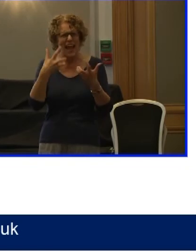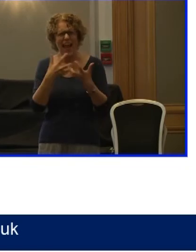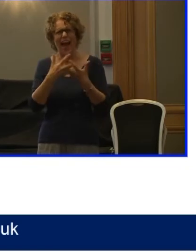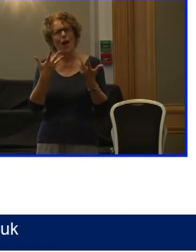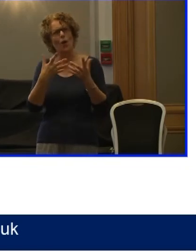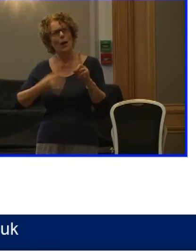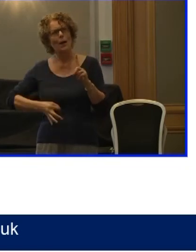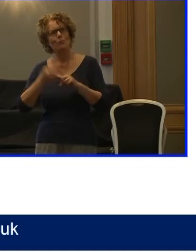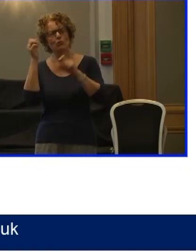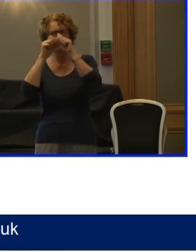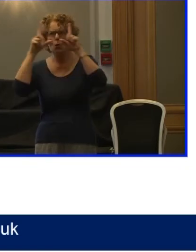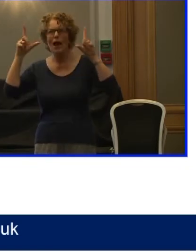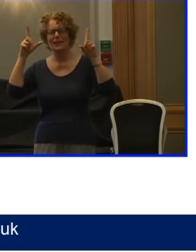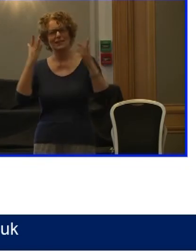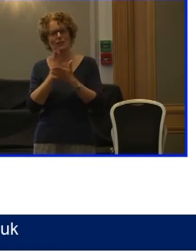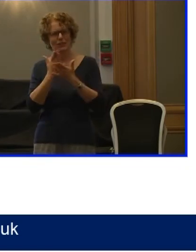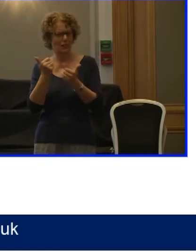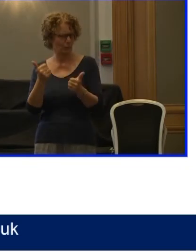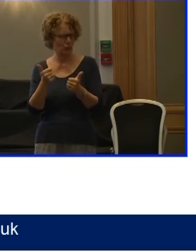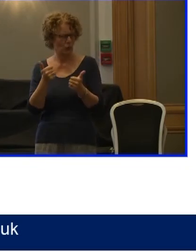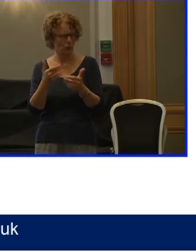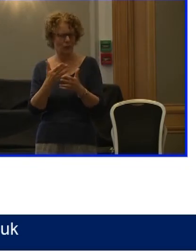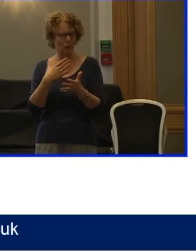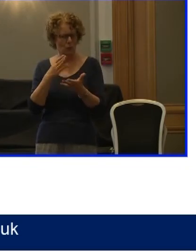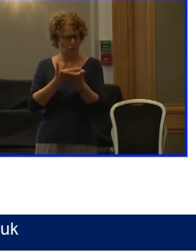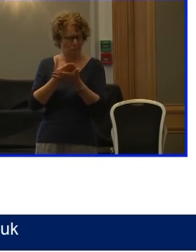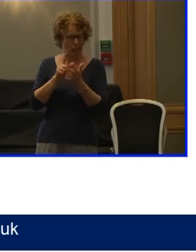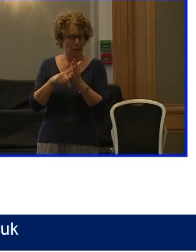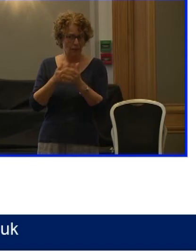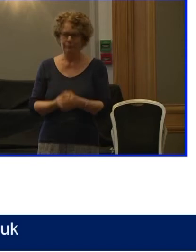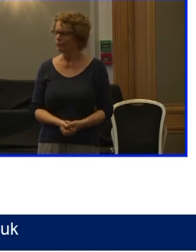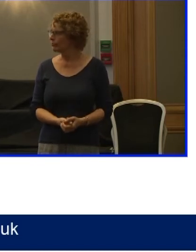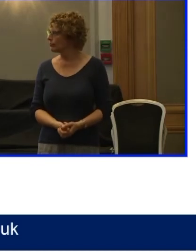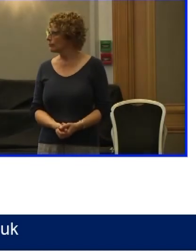help that status quo. I'd be really interested in having that conversation.